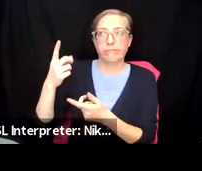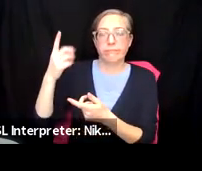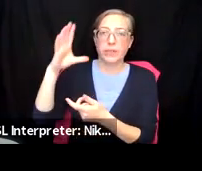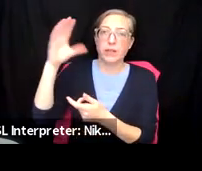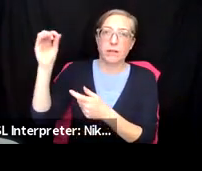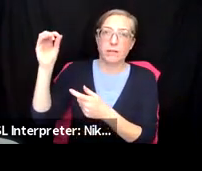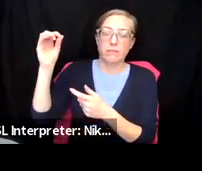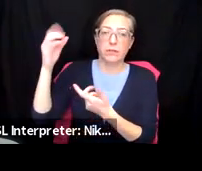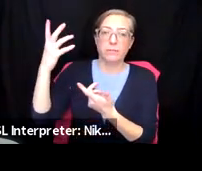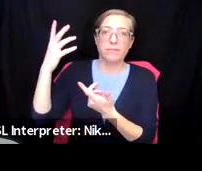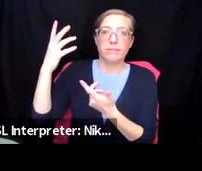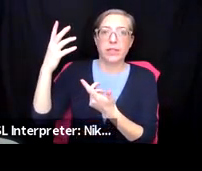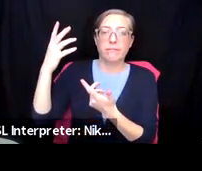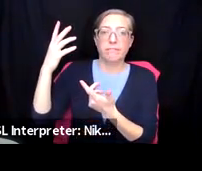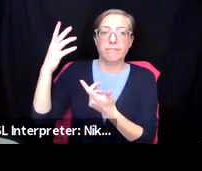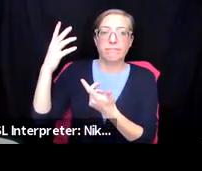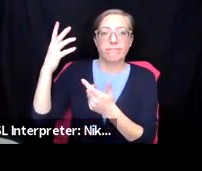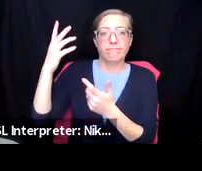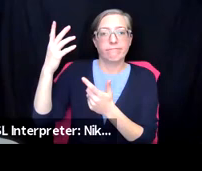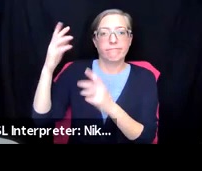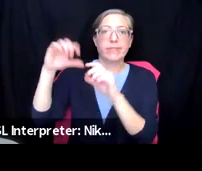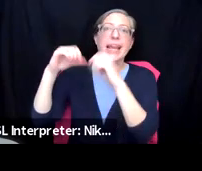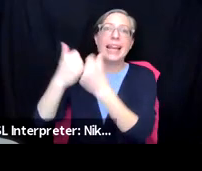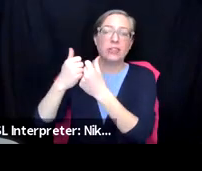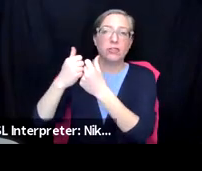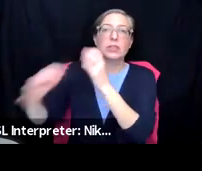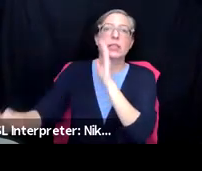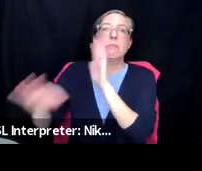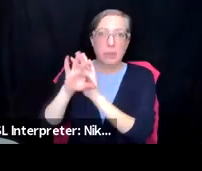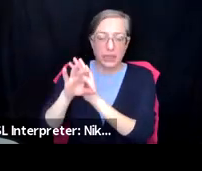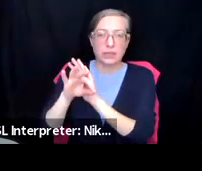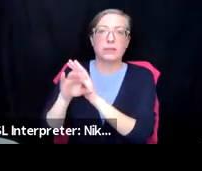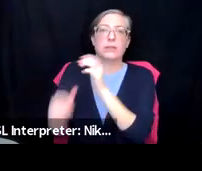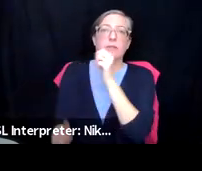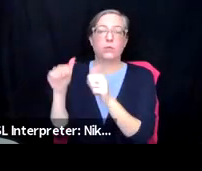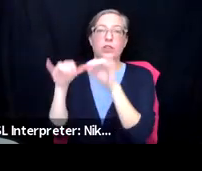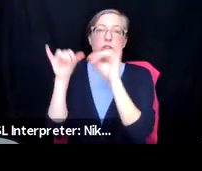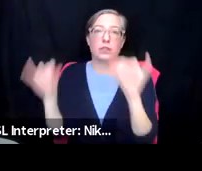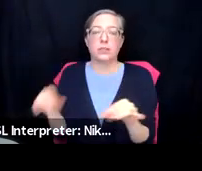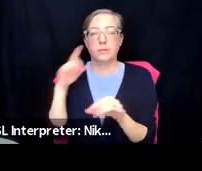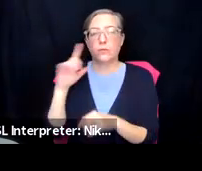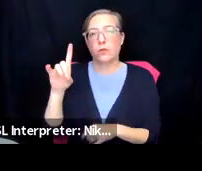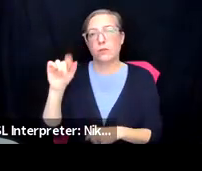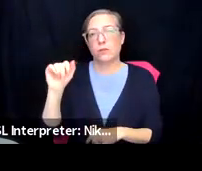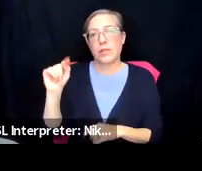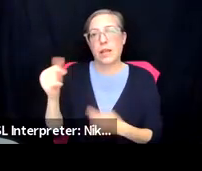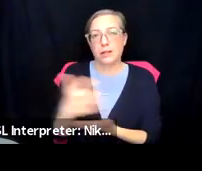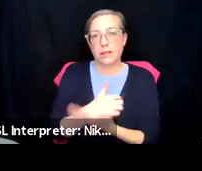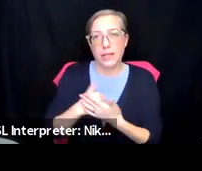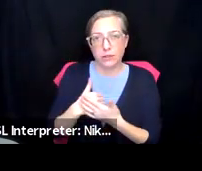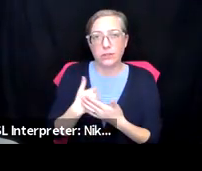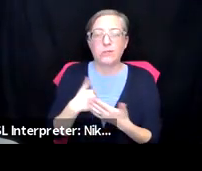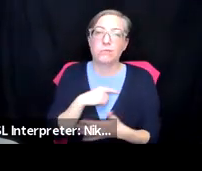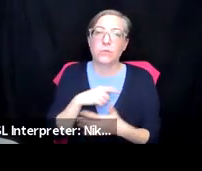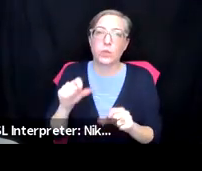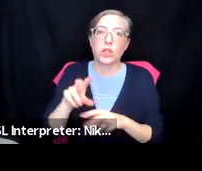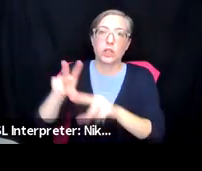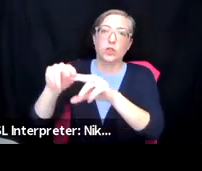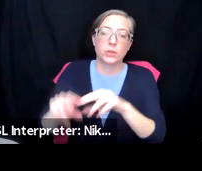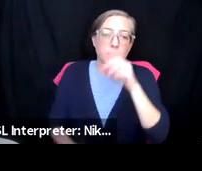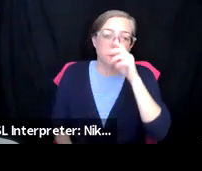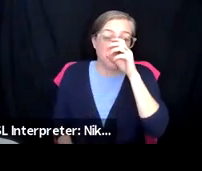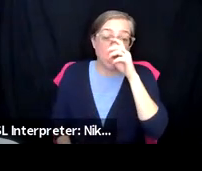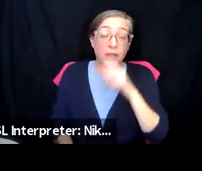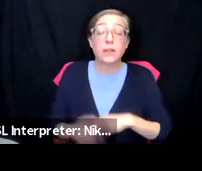our database collection system. So we're really looking forward to taking everything from our